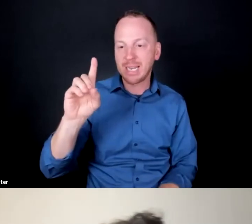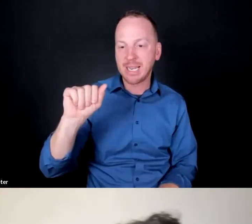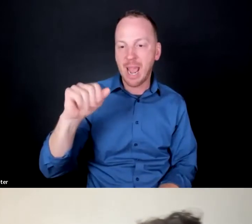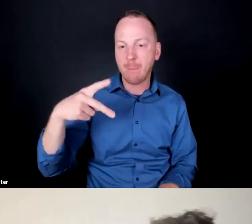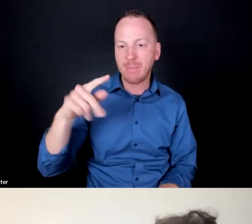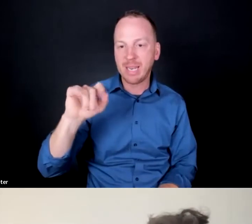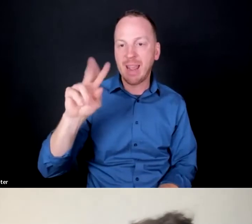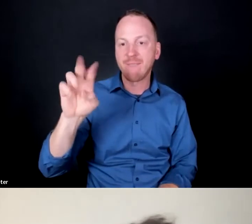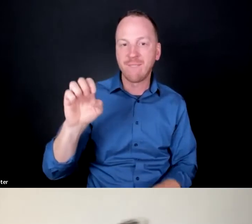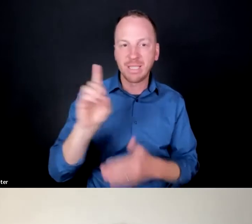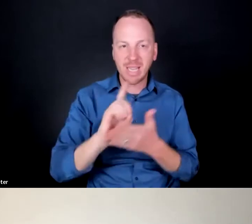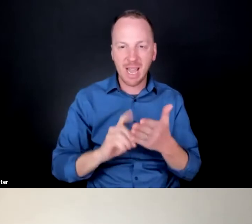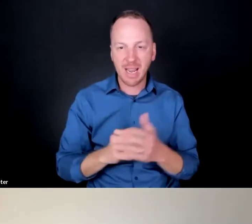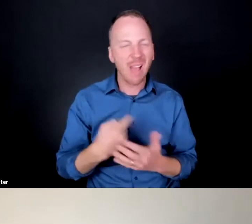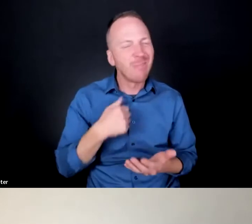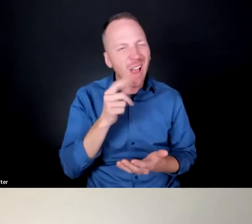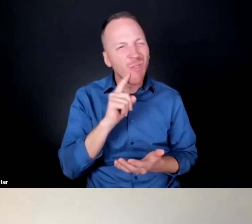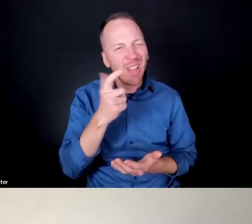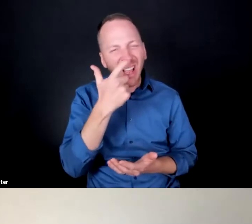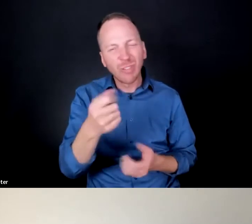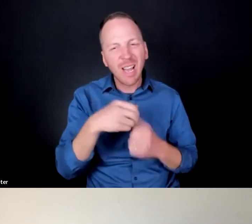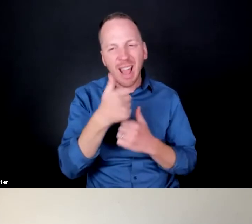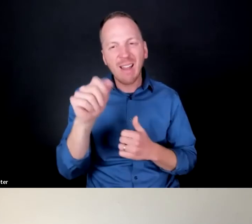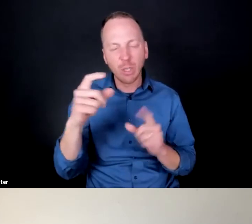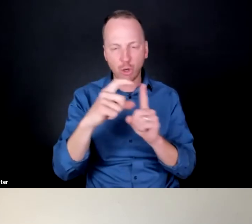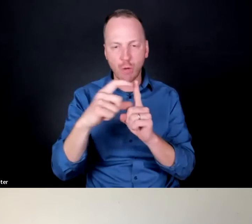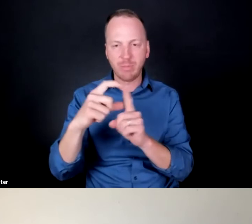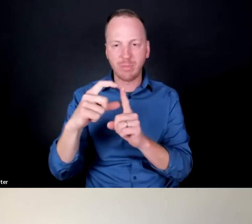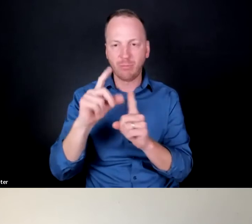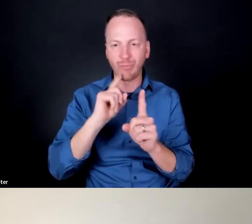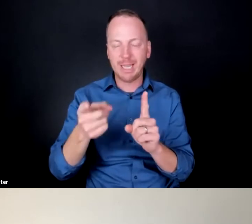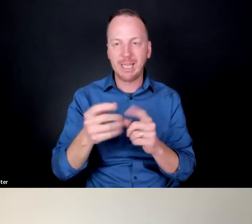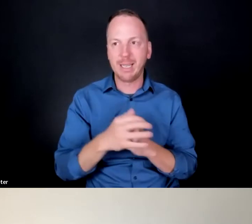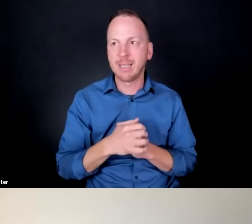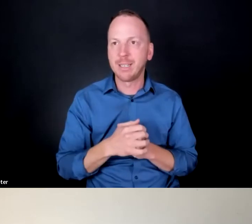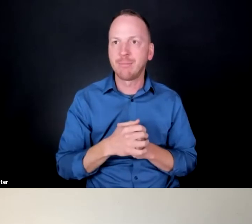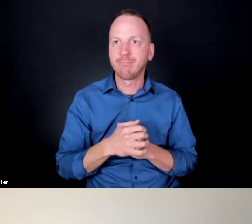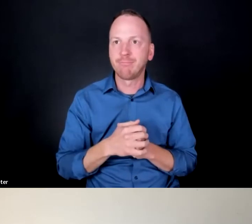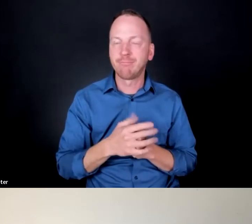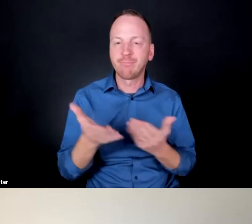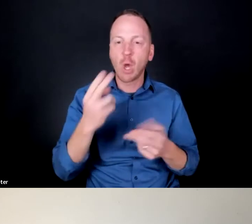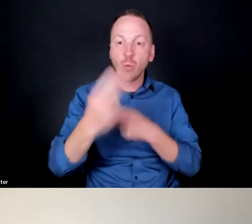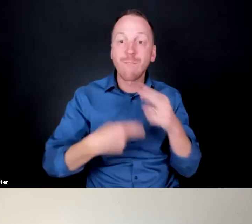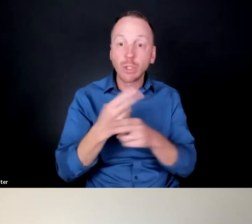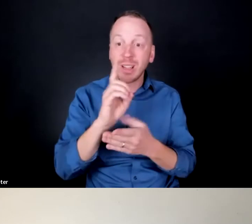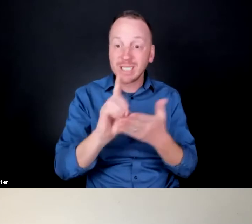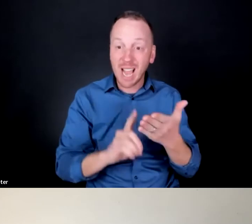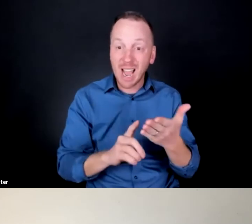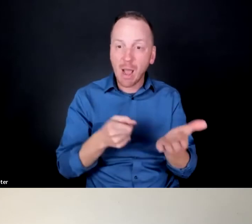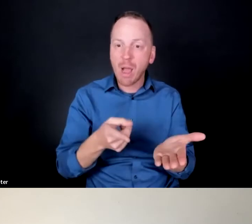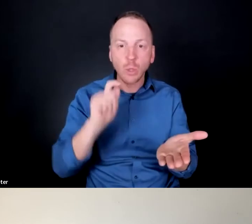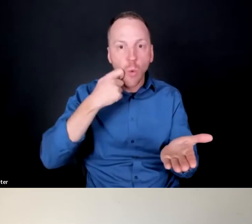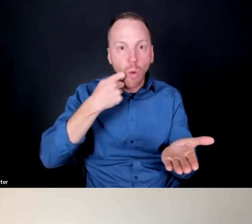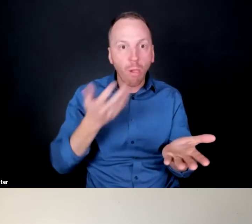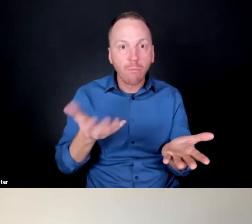I'm not really interested in any of the terms, really. I mean, universal design is kind of